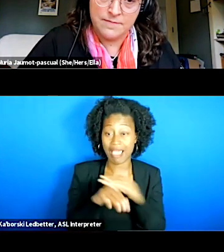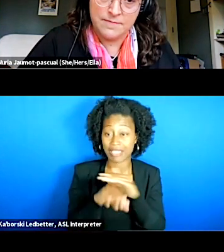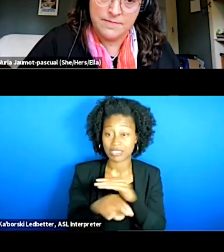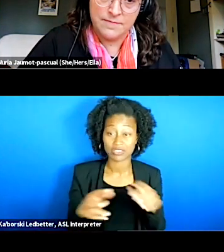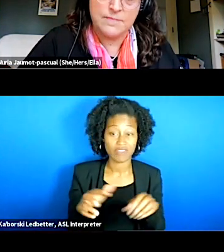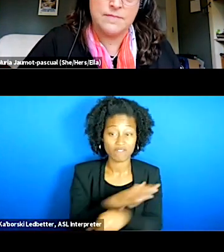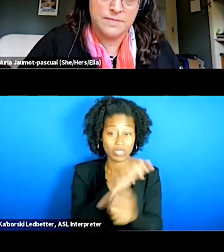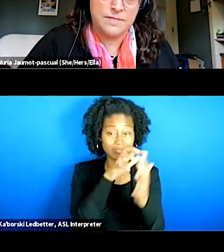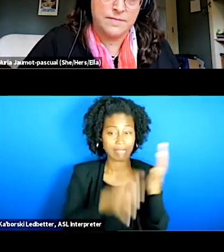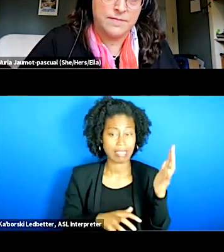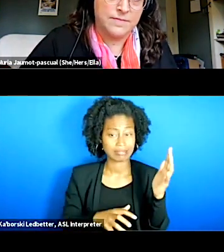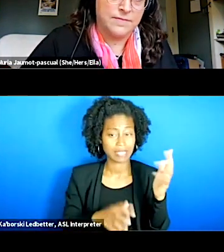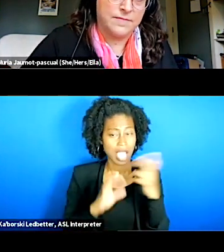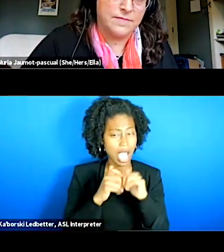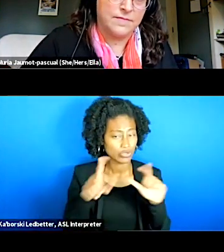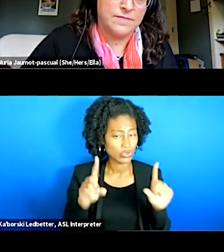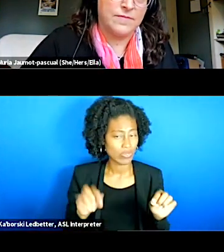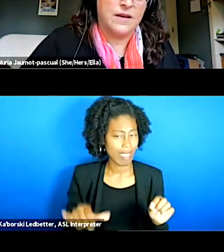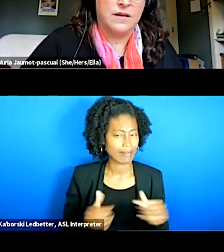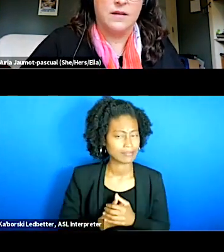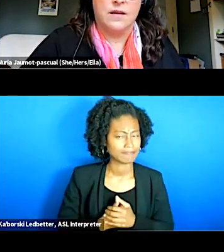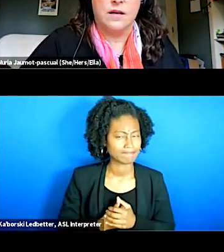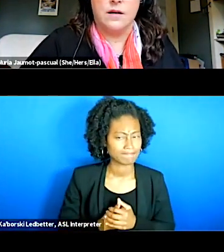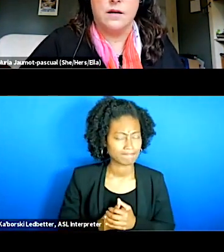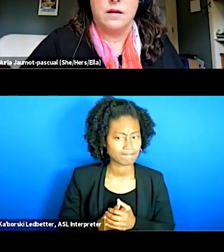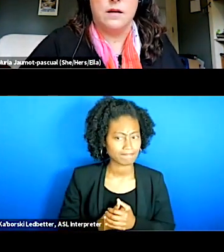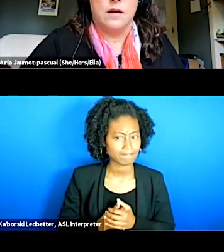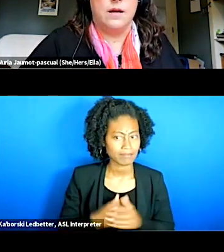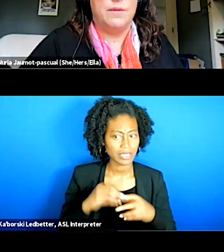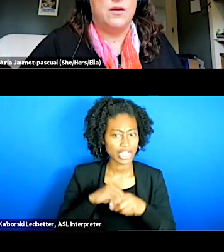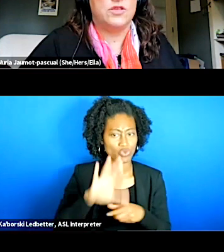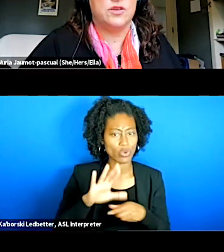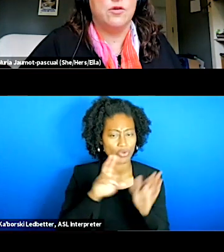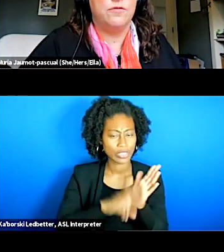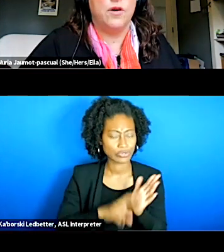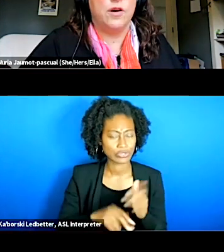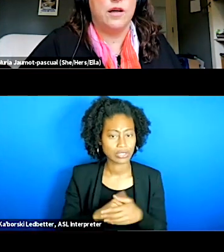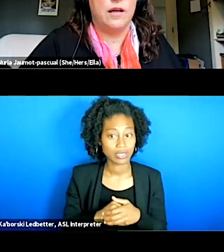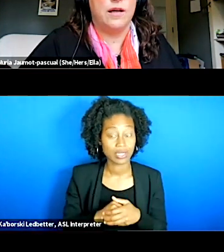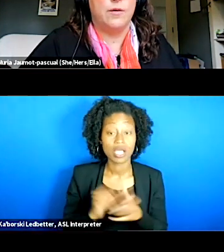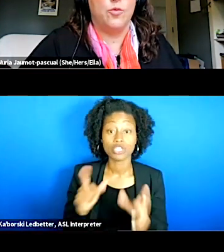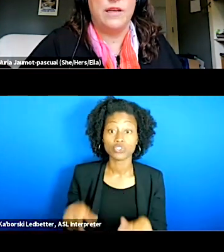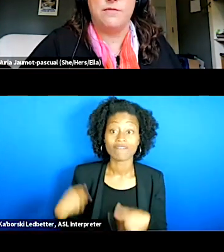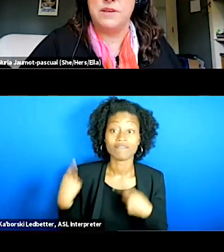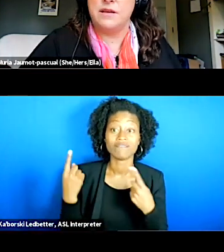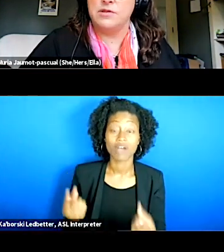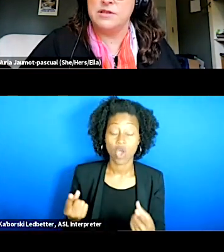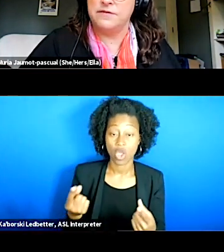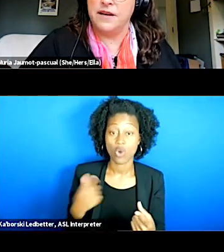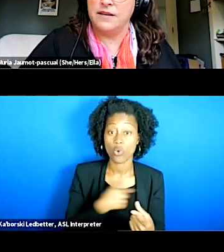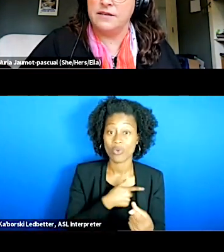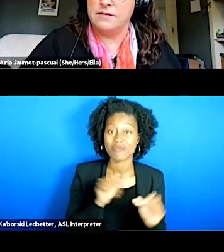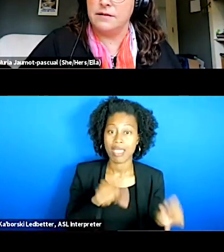text. How do you account for those pieces in your search? So far, we have been able